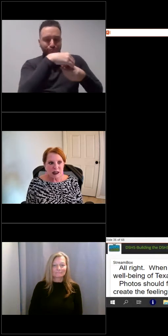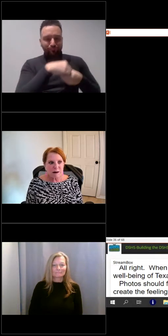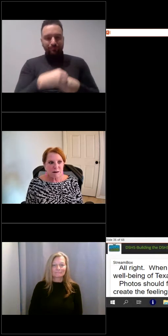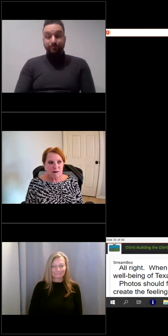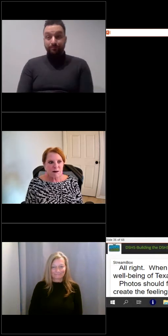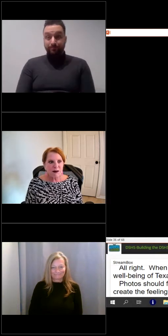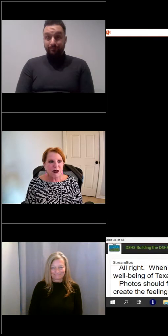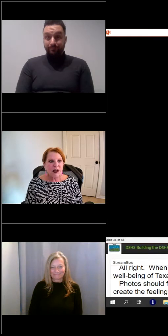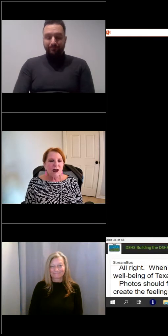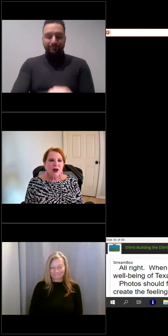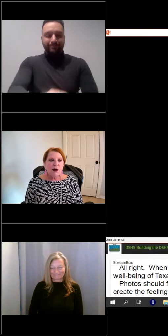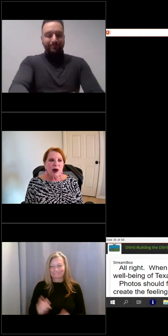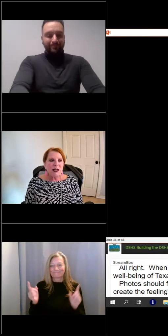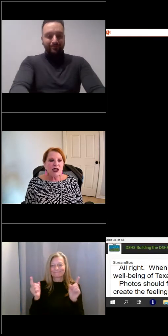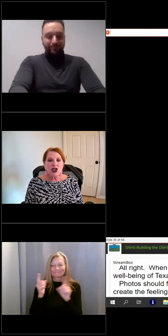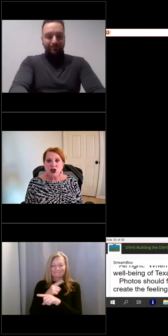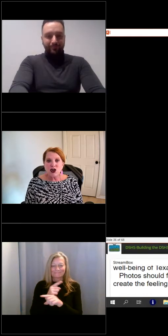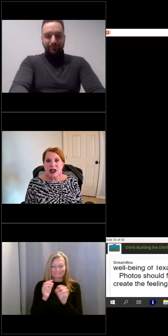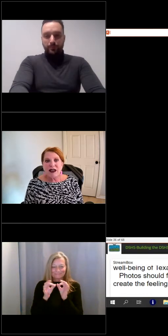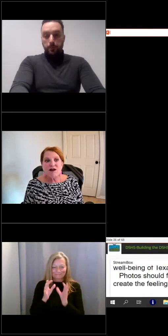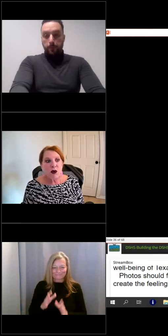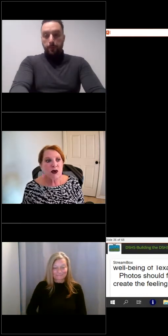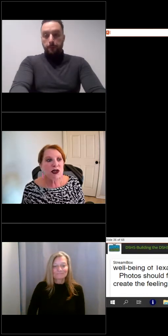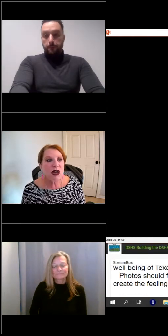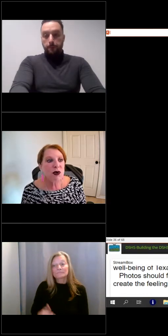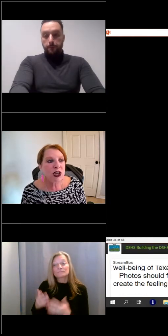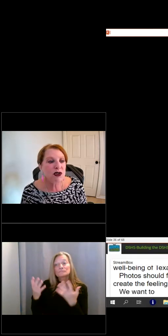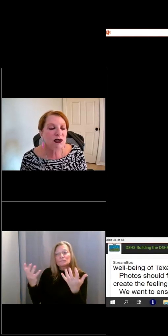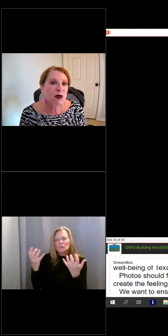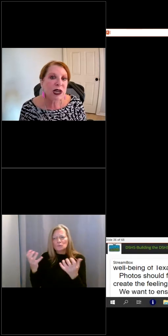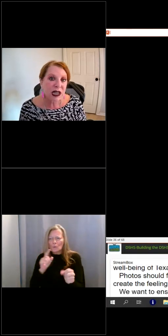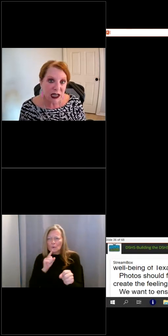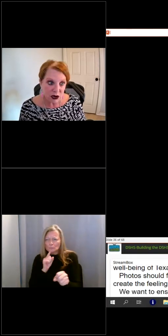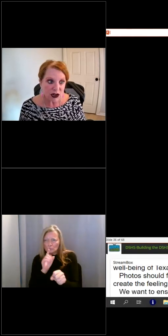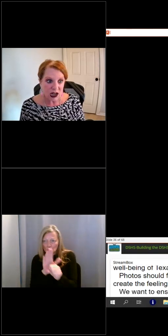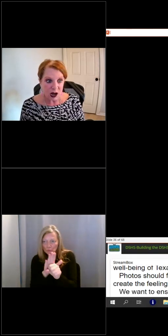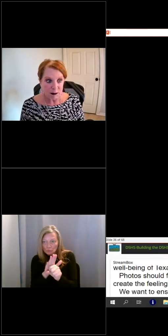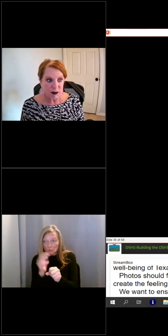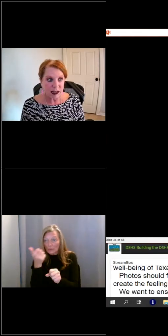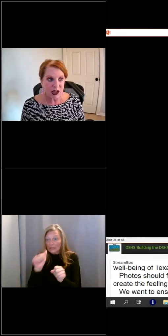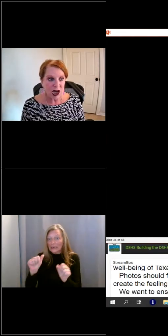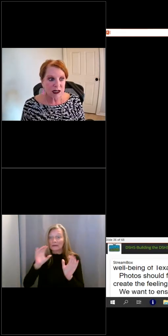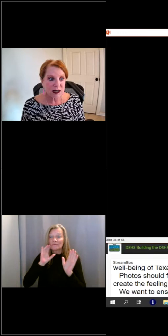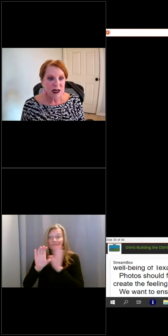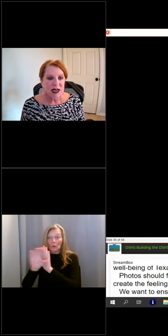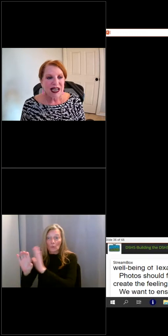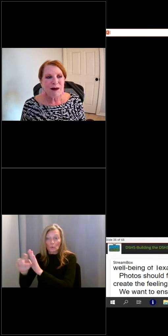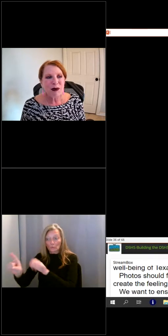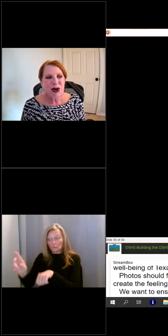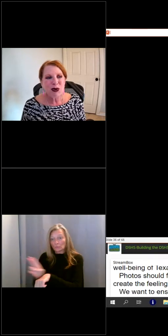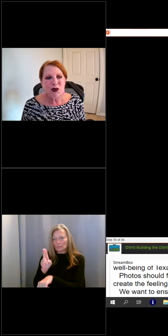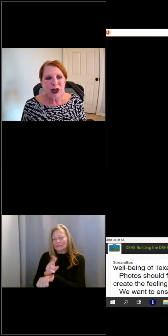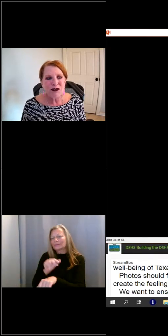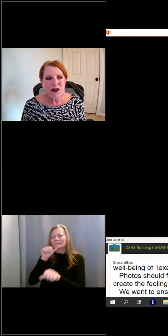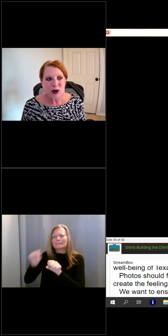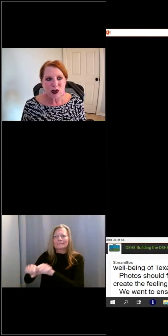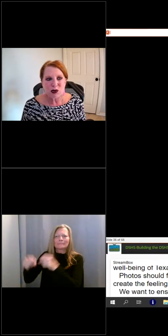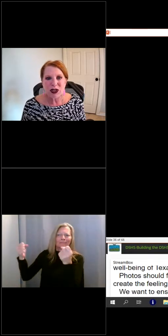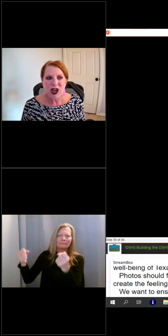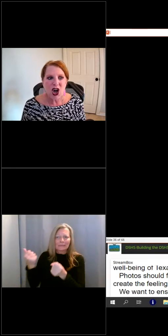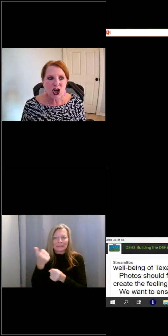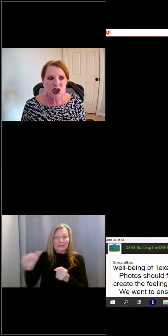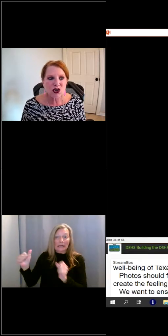engagement. We want to ensure that any photos that we use, that we adhere to copyright laws, and we want to avoid